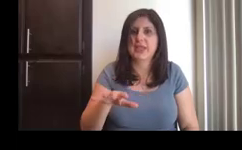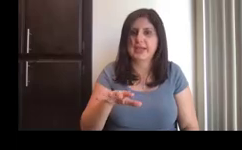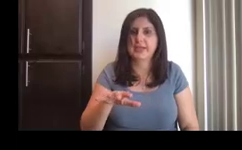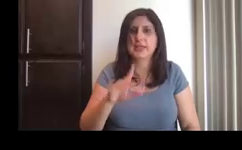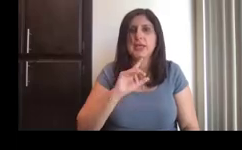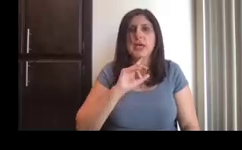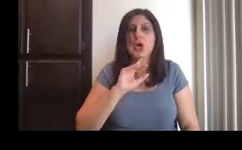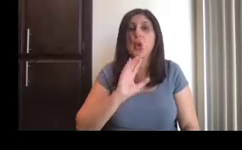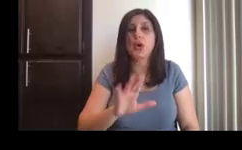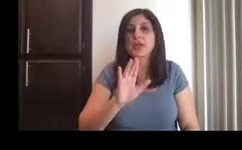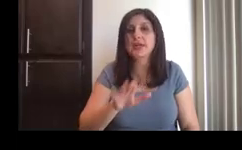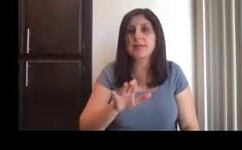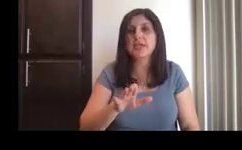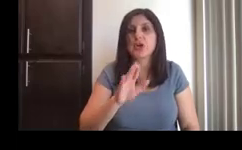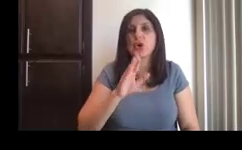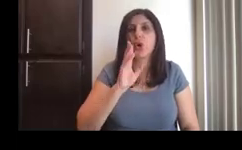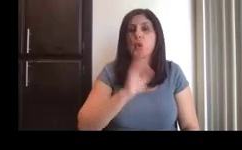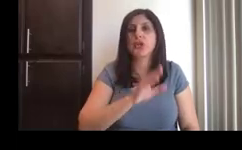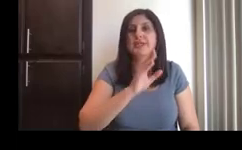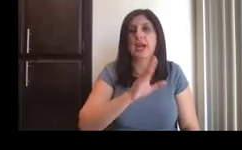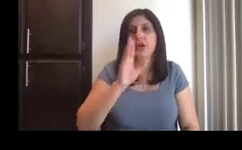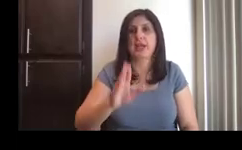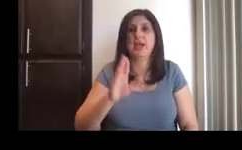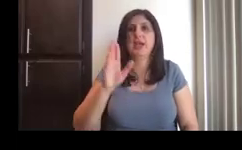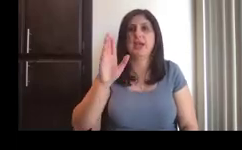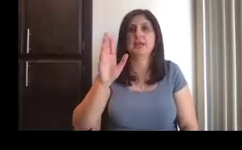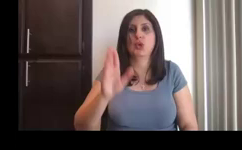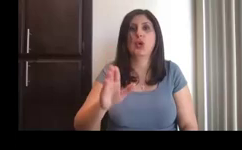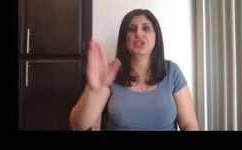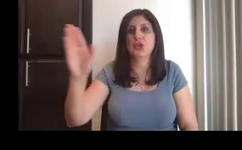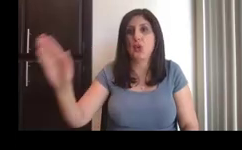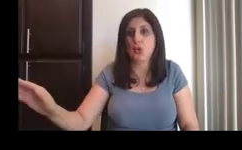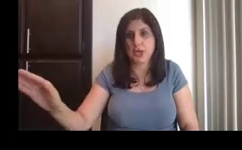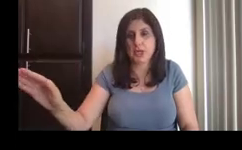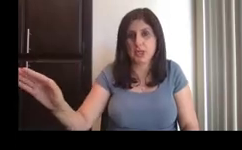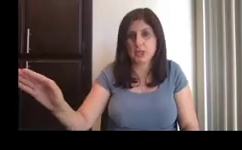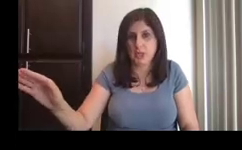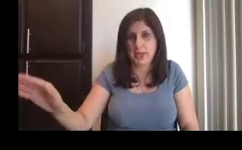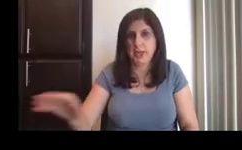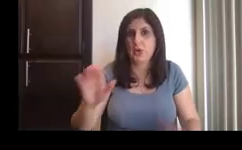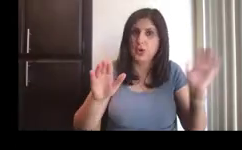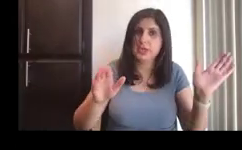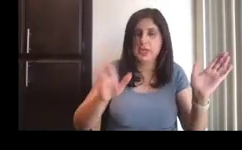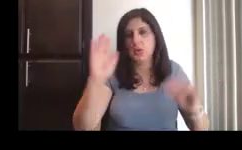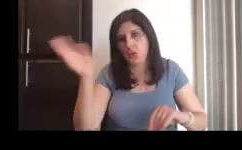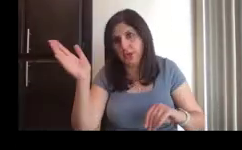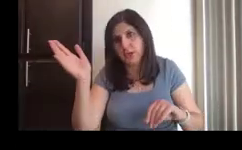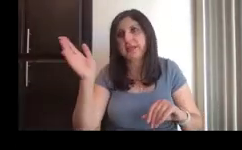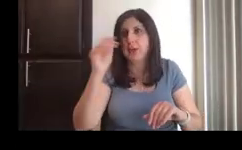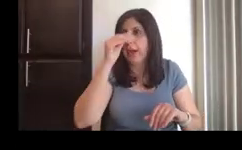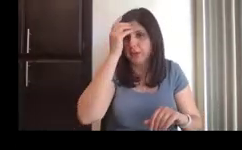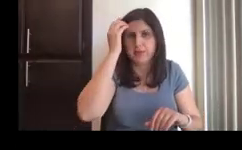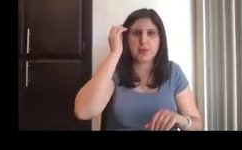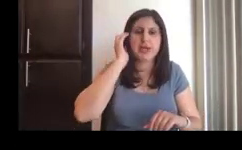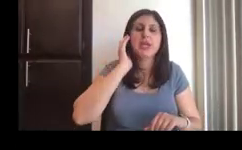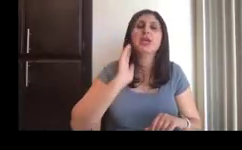things like that. Ordinal numbers are orders that are in sequential order. Okay, ordinal order.